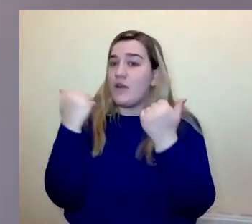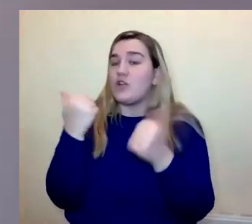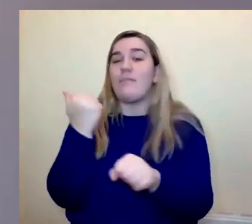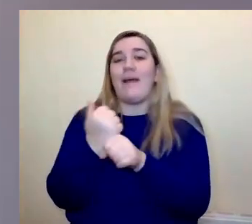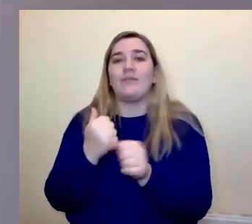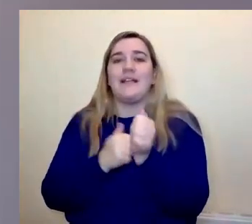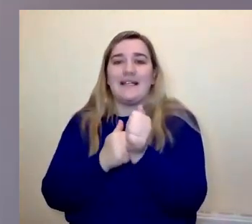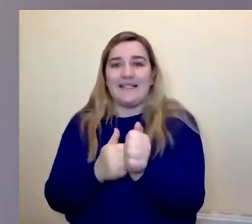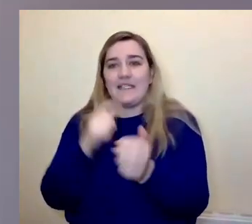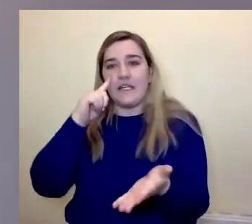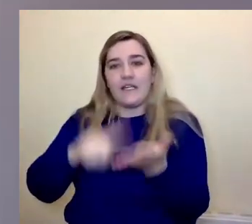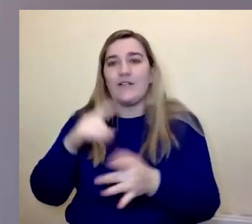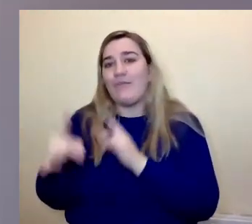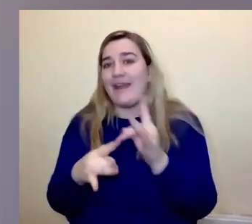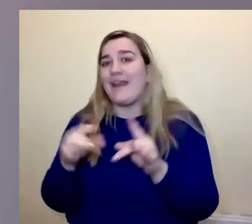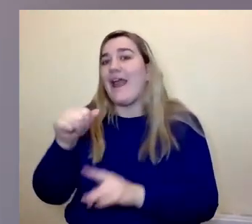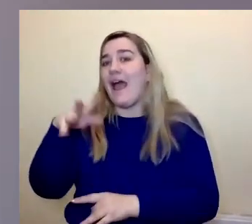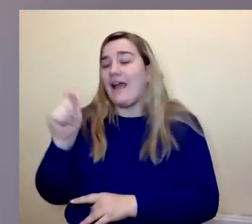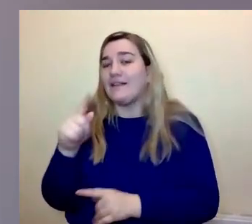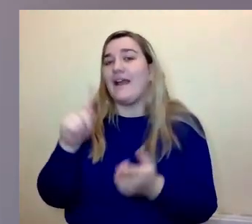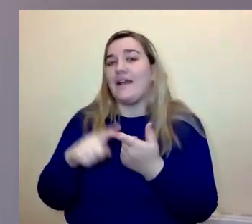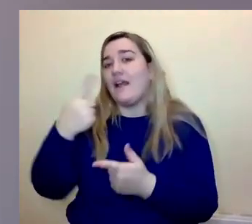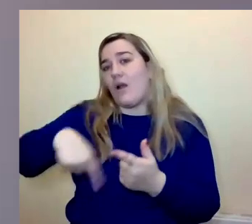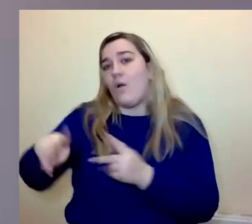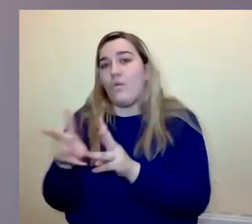Decision Making Capacity Act and our work in the Decision